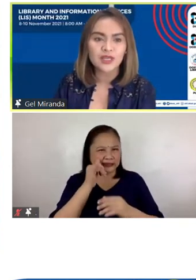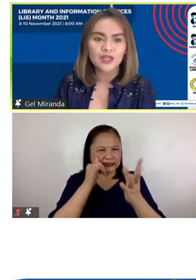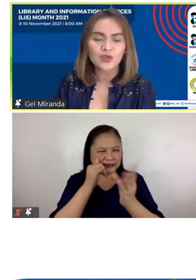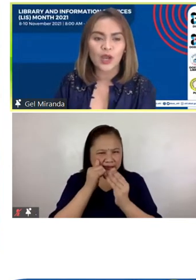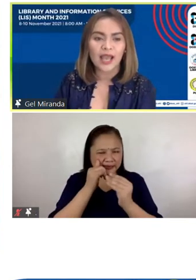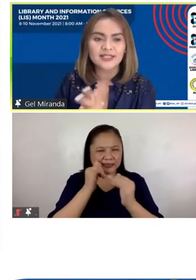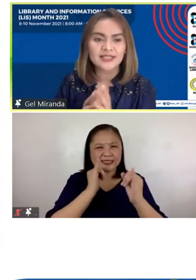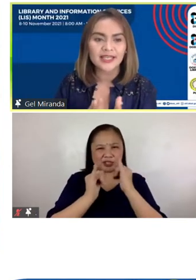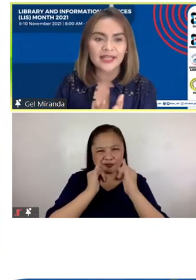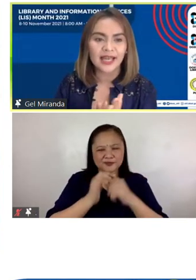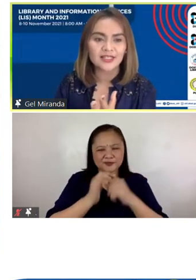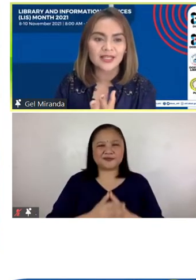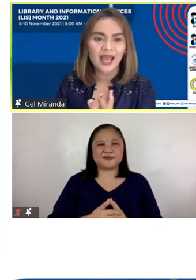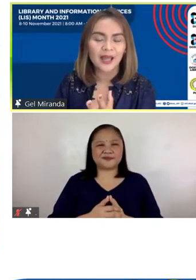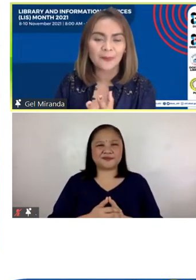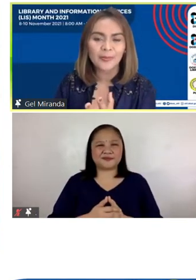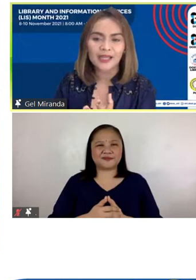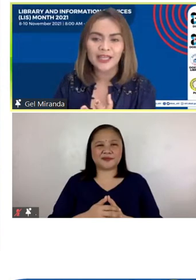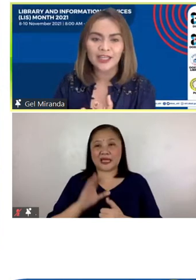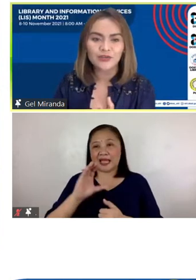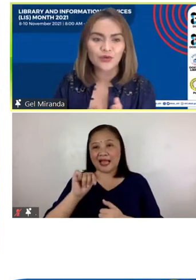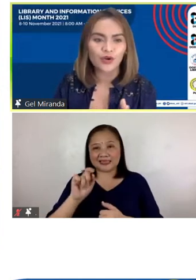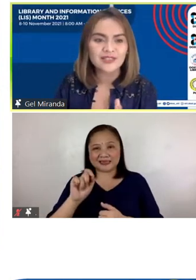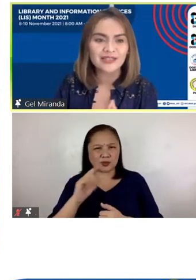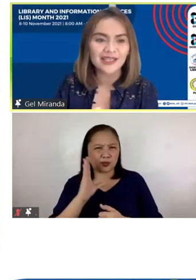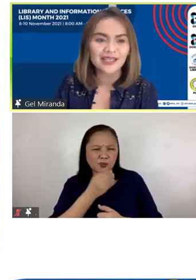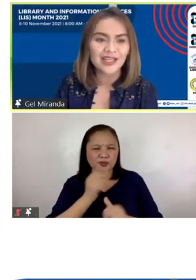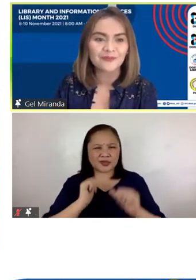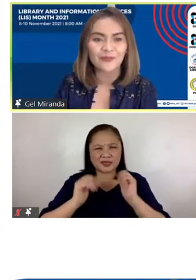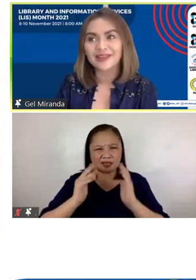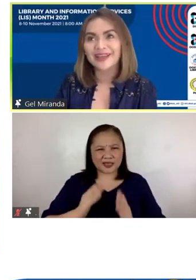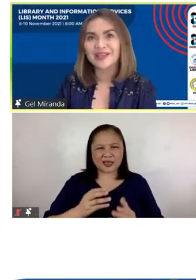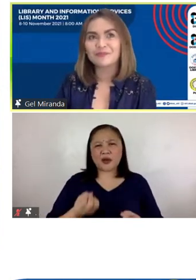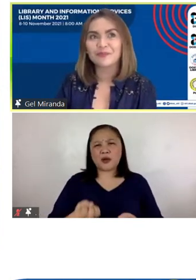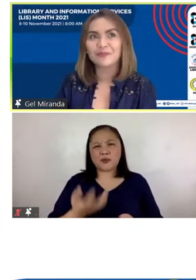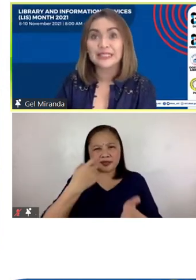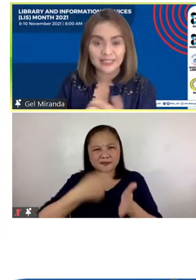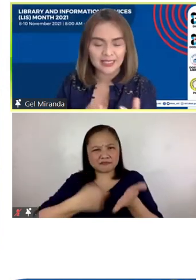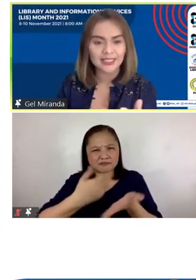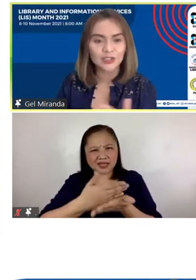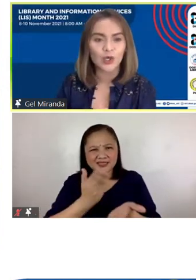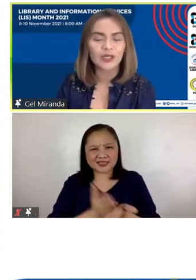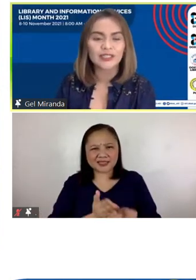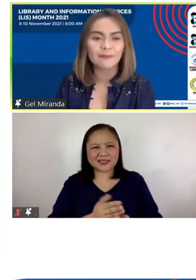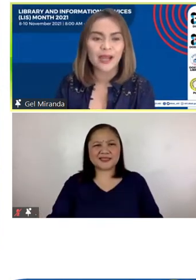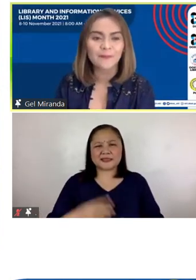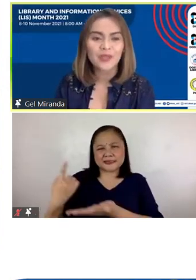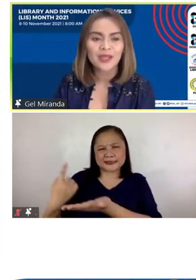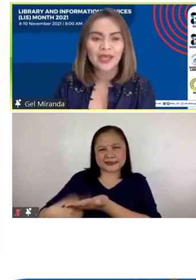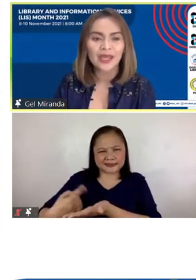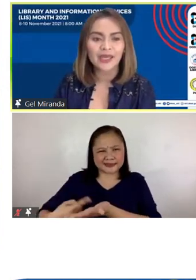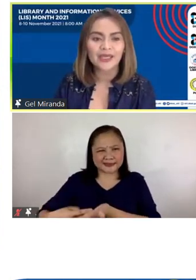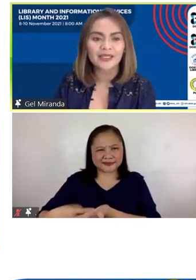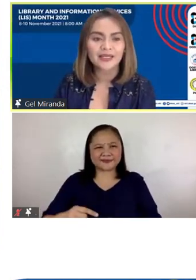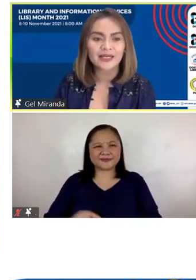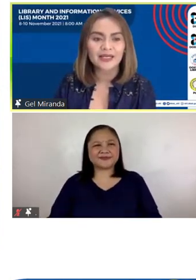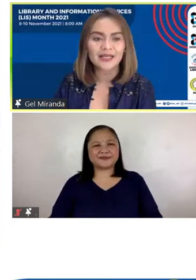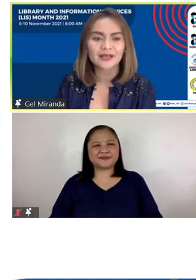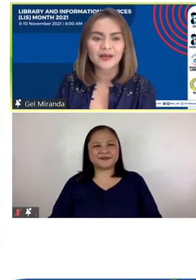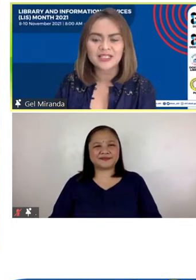interviews. So casting, nandiyan na. And then yung costing, pwedeng i-discuss na doon, di ba?